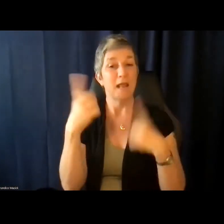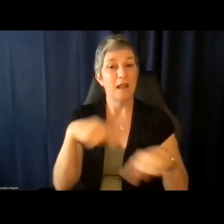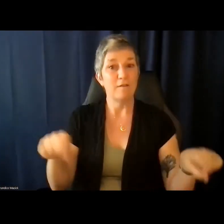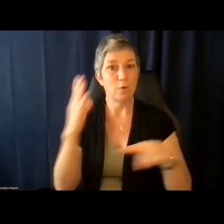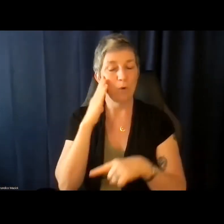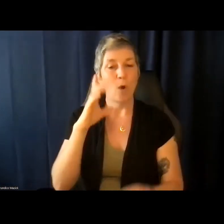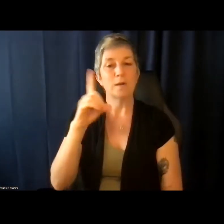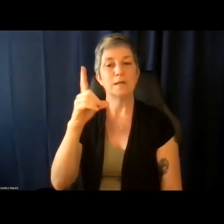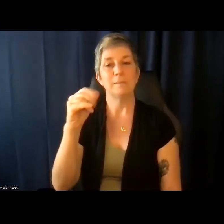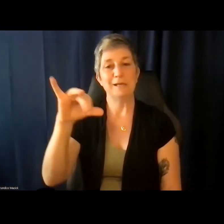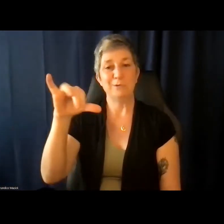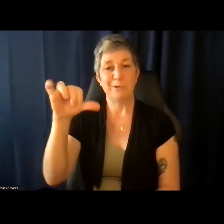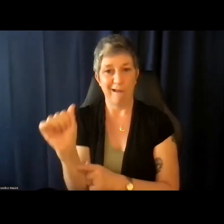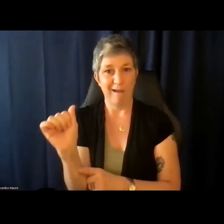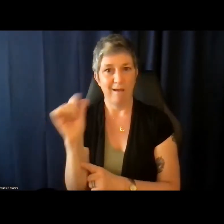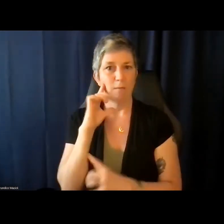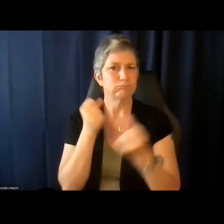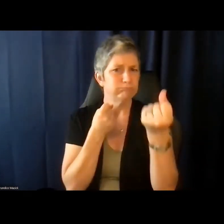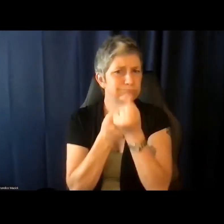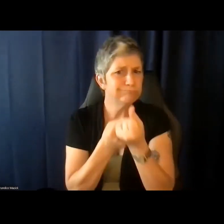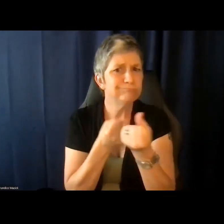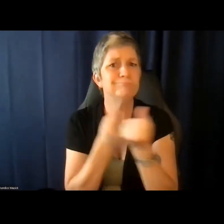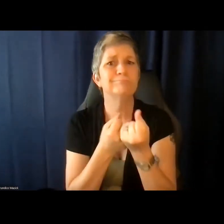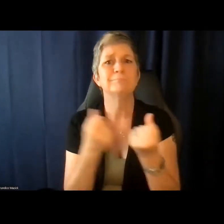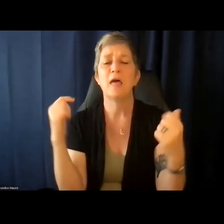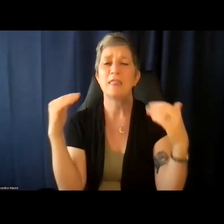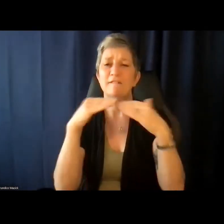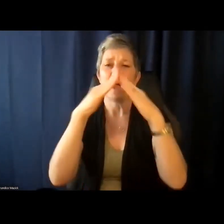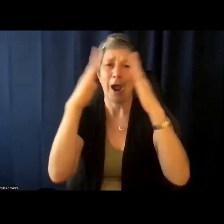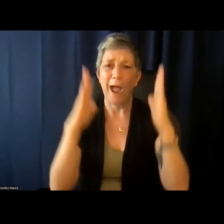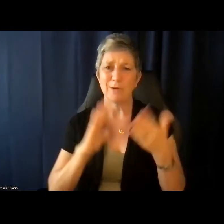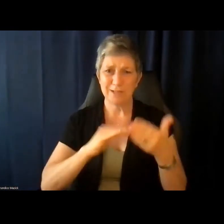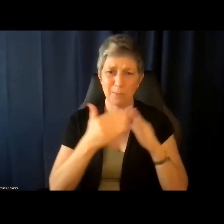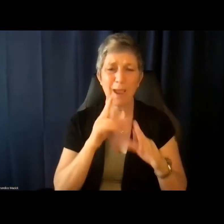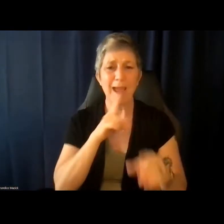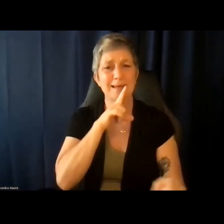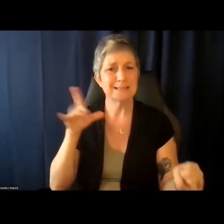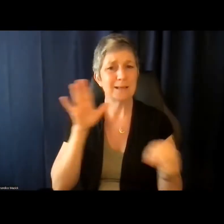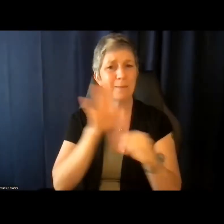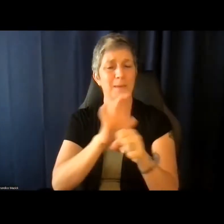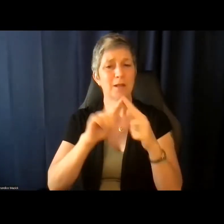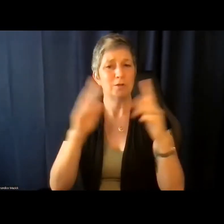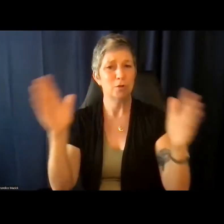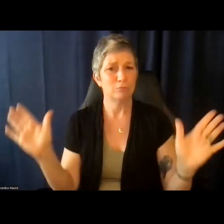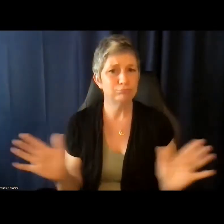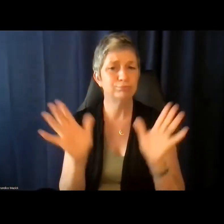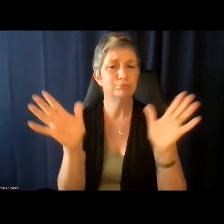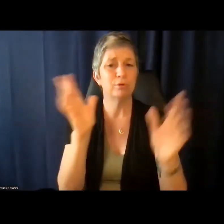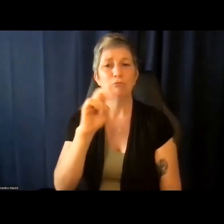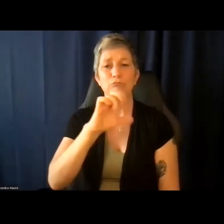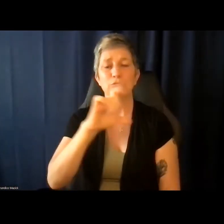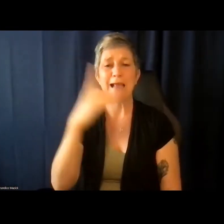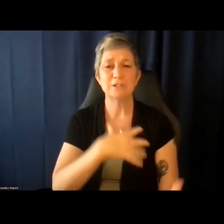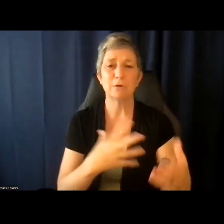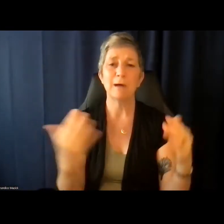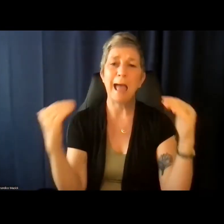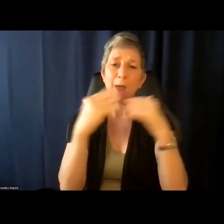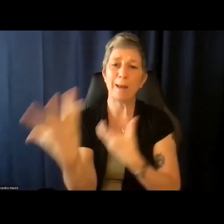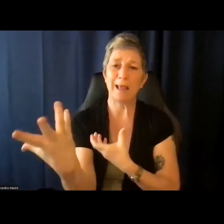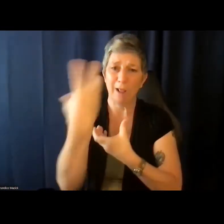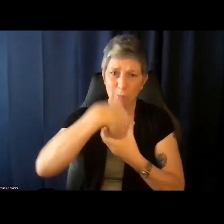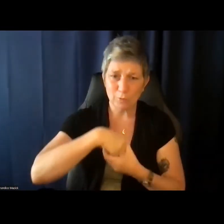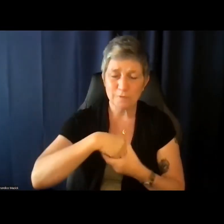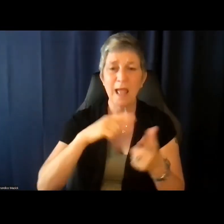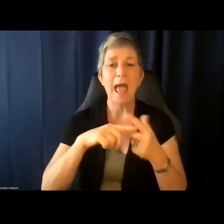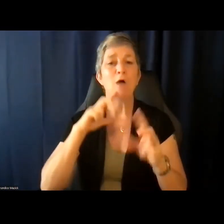has long been a champion in the fair housing community and is committed to advancing racial equity, inclusiveness, and